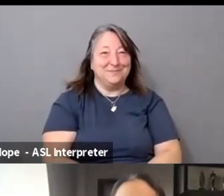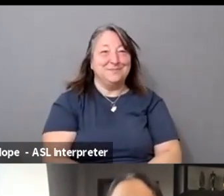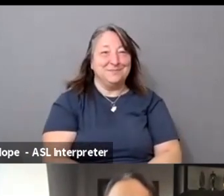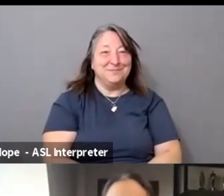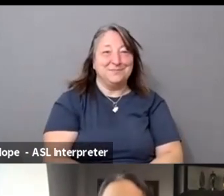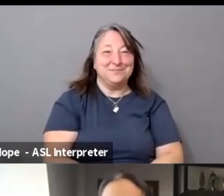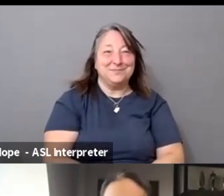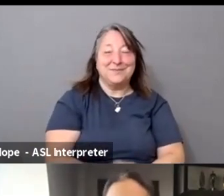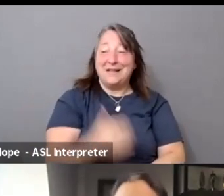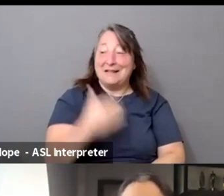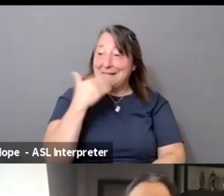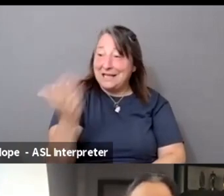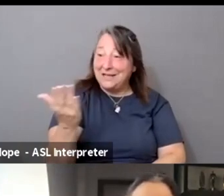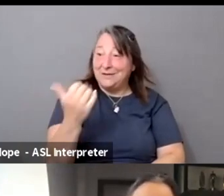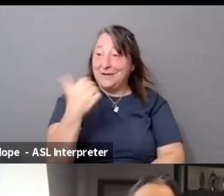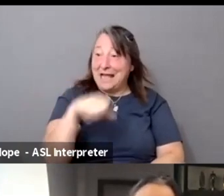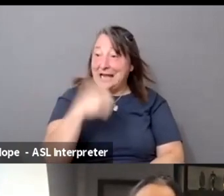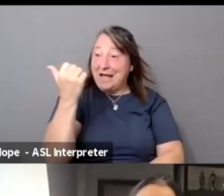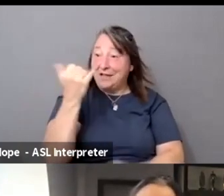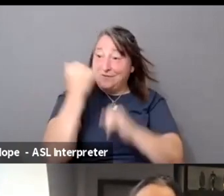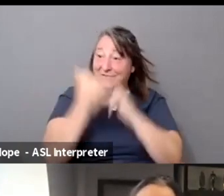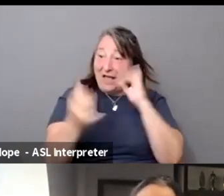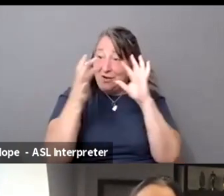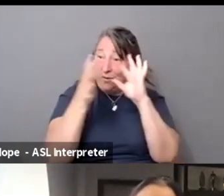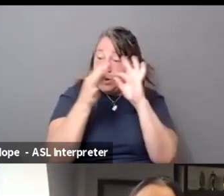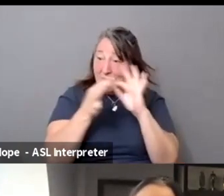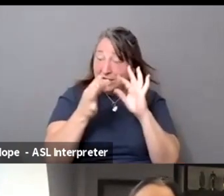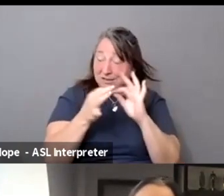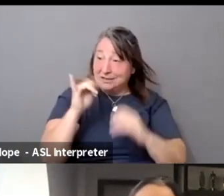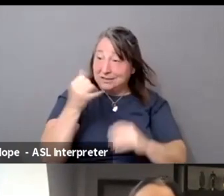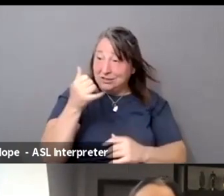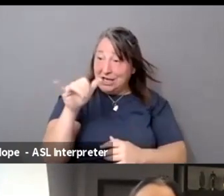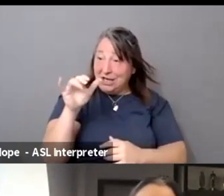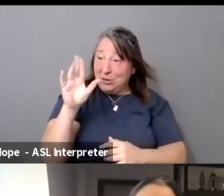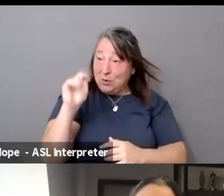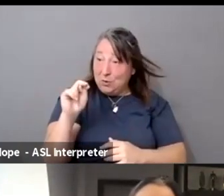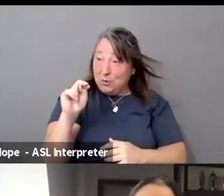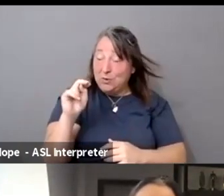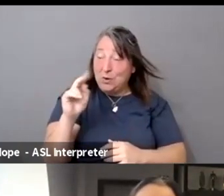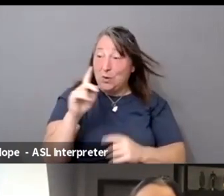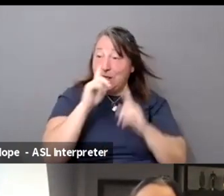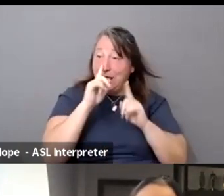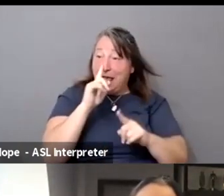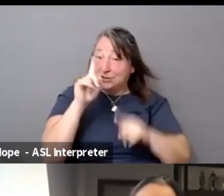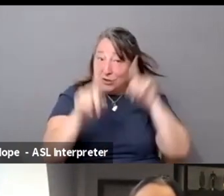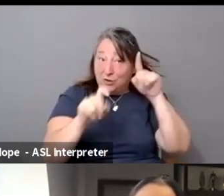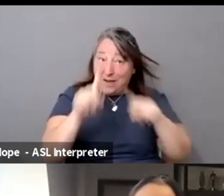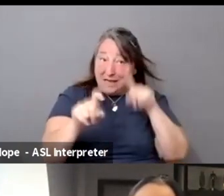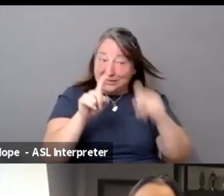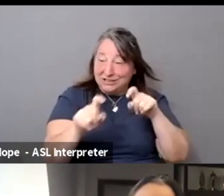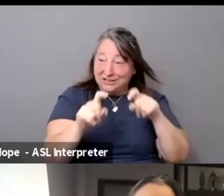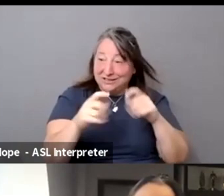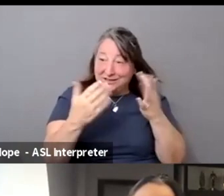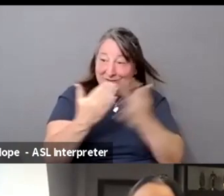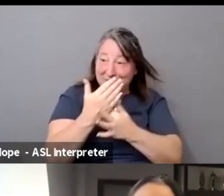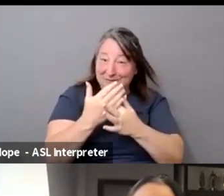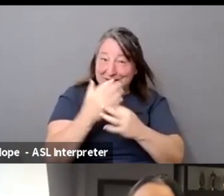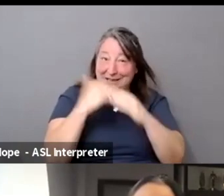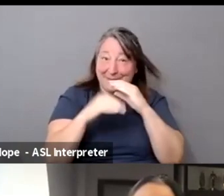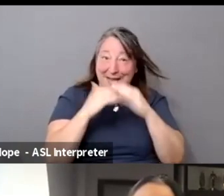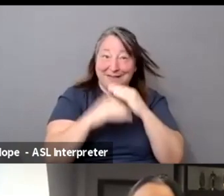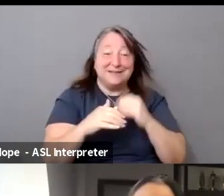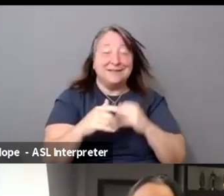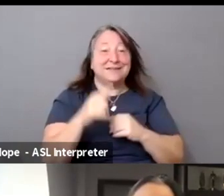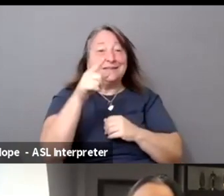you. Any other final words, Jaeyoon, or we will answer everyone's questions? Well,